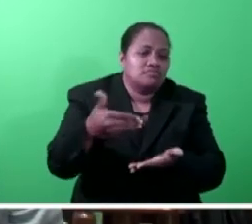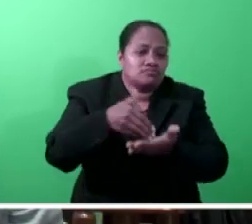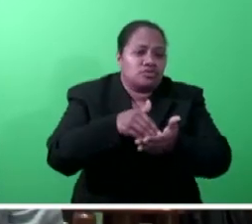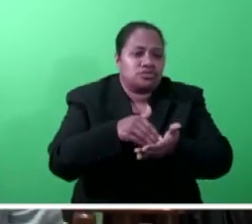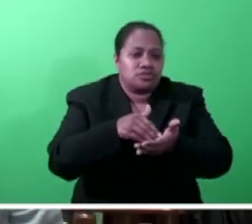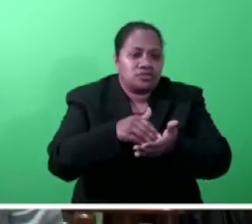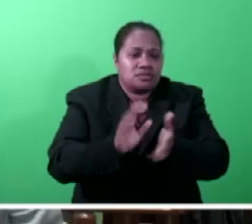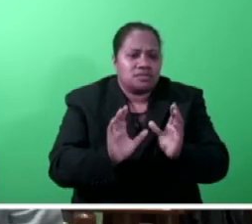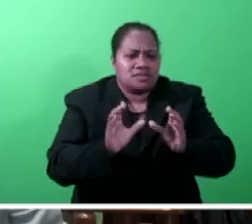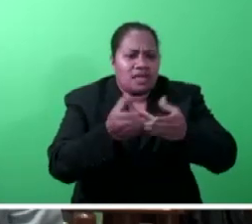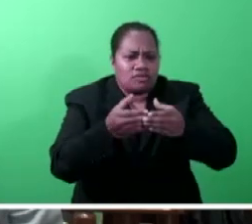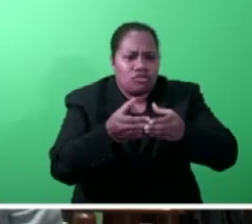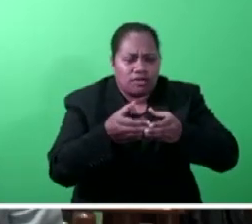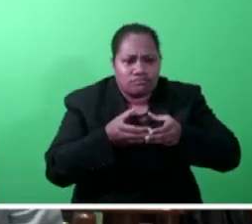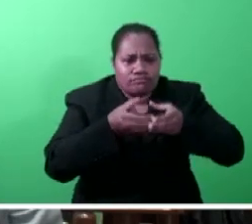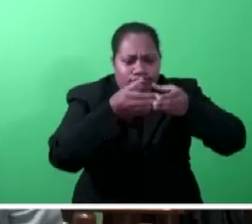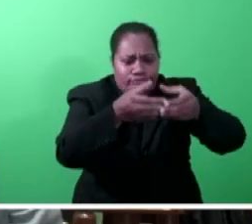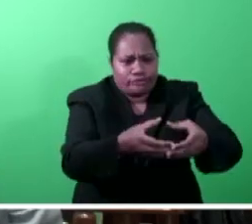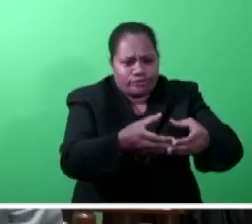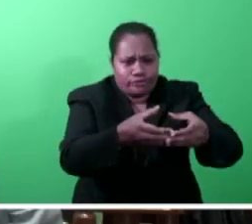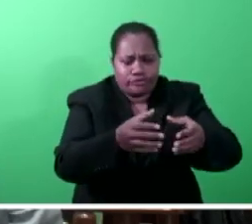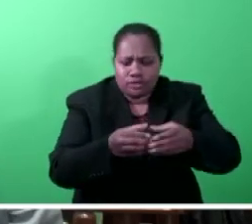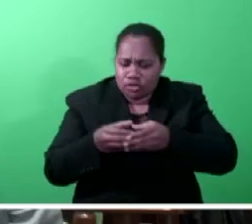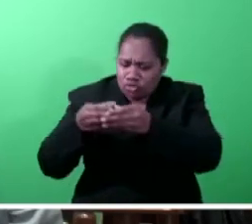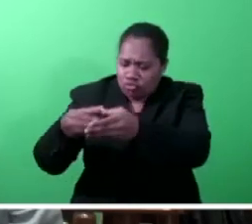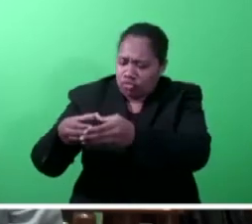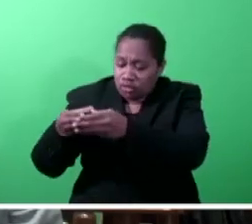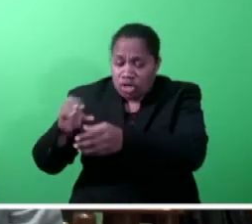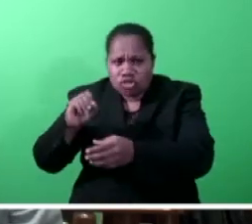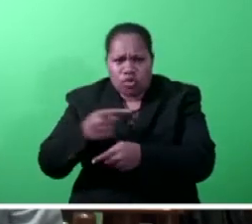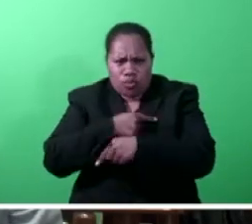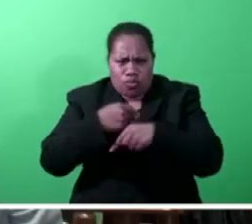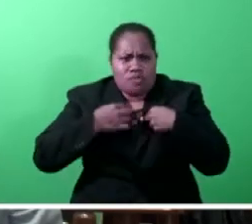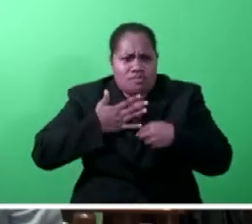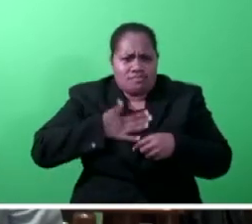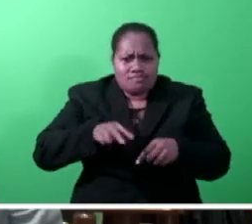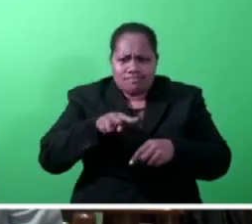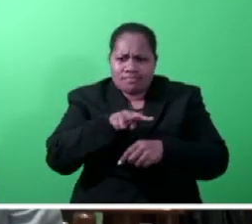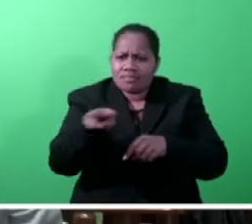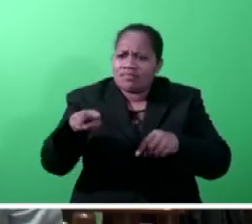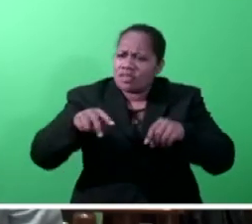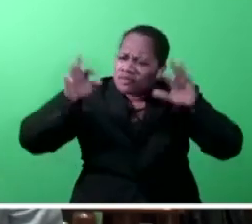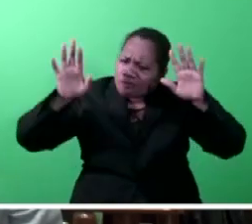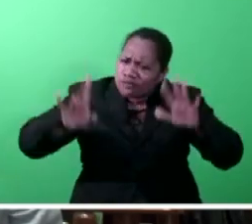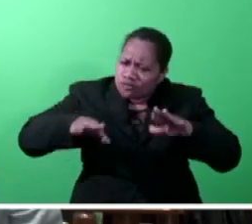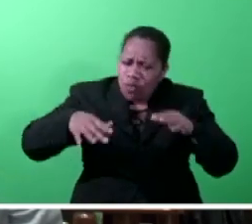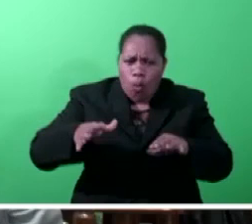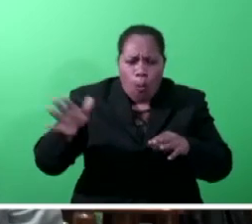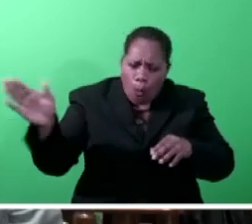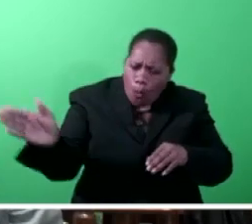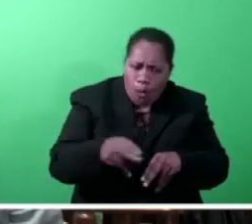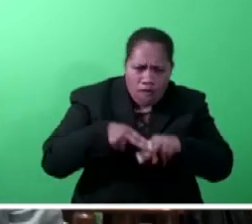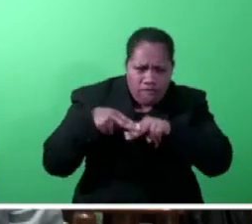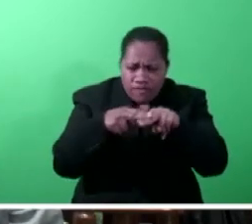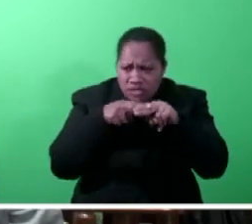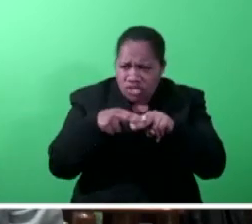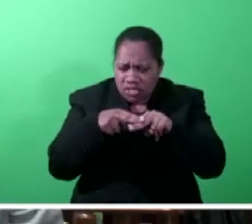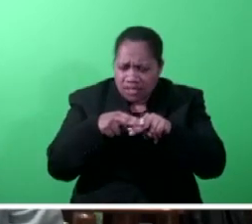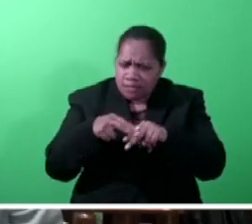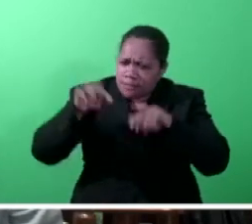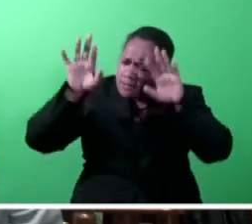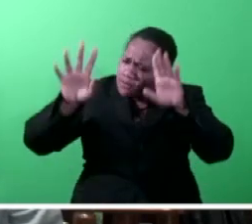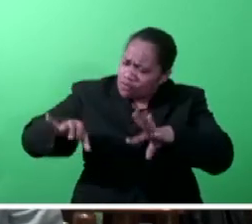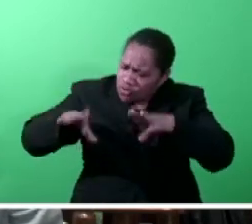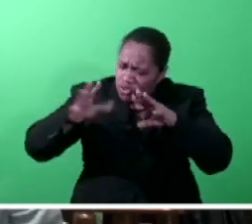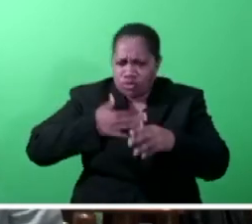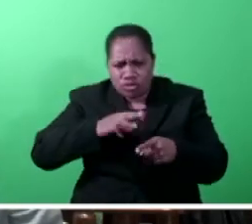can keep track of the volume of rainfall that is falling all across Fiji, so we can see where the likely floods are